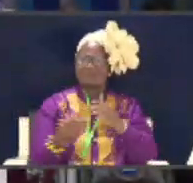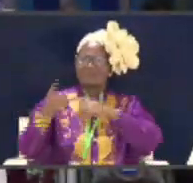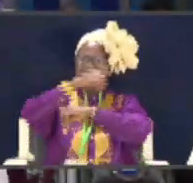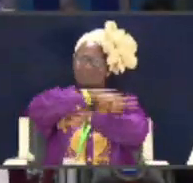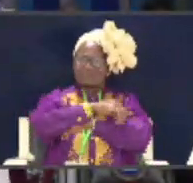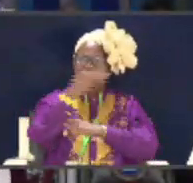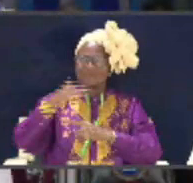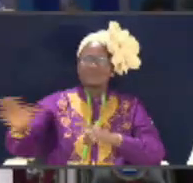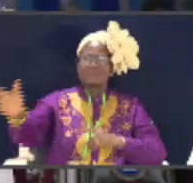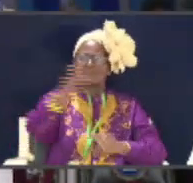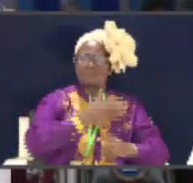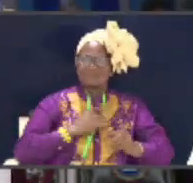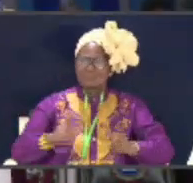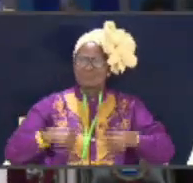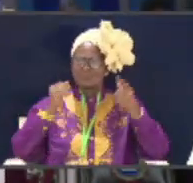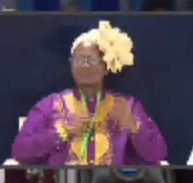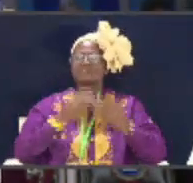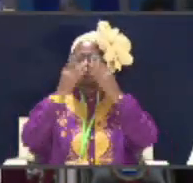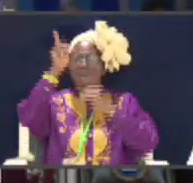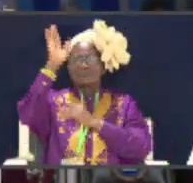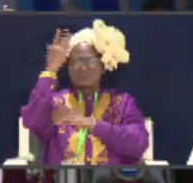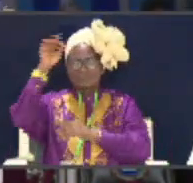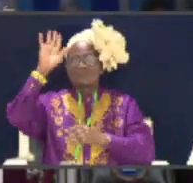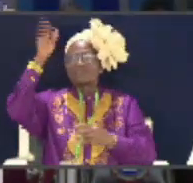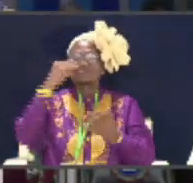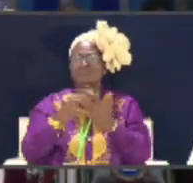I thank God for his goodness. I thank God for